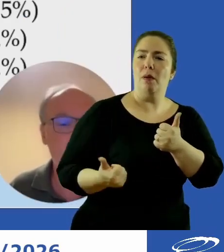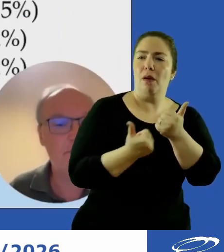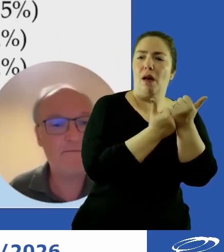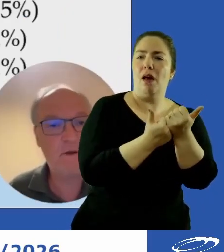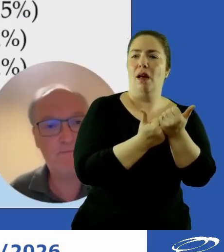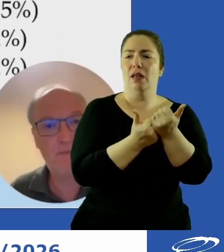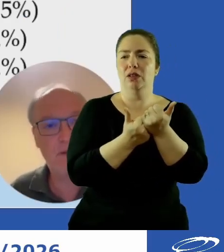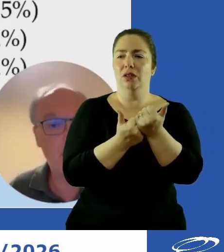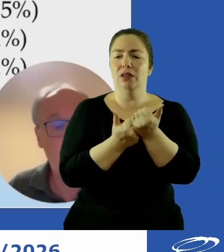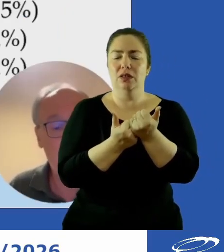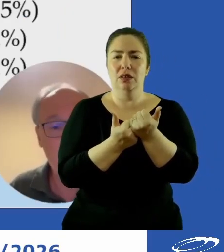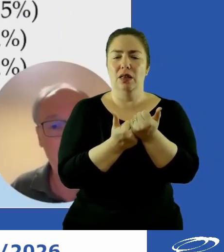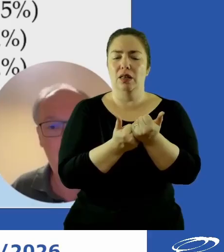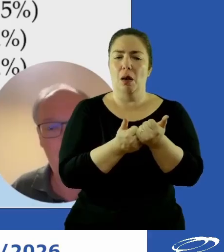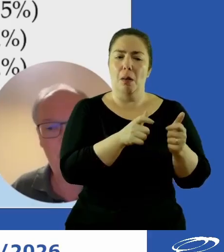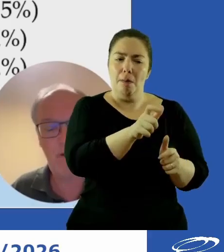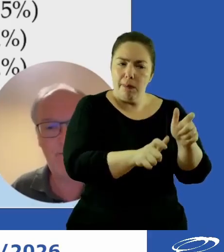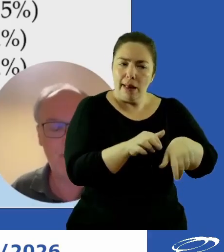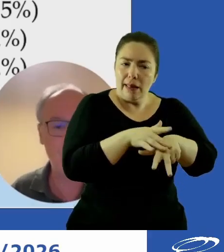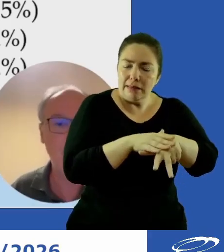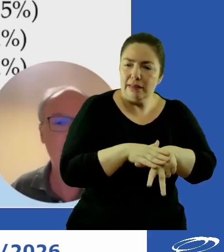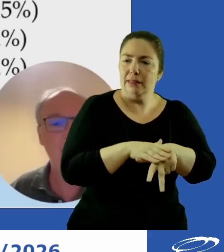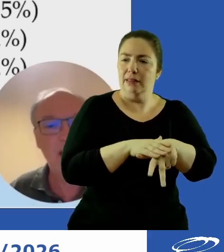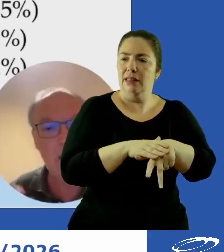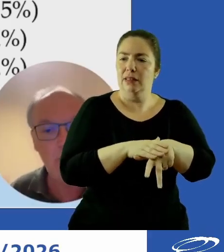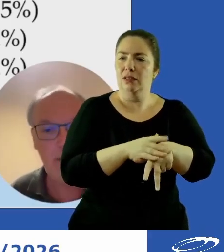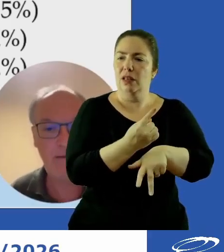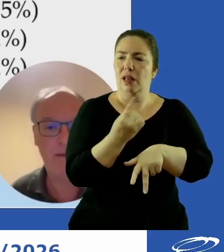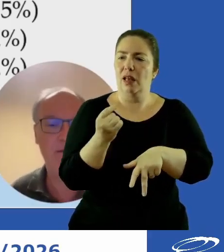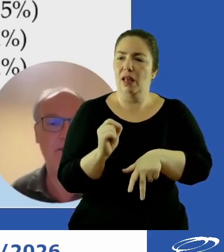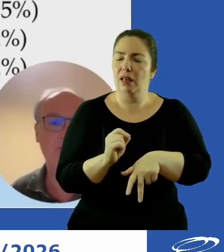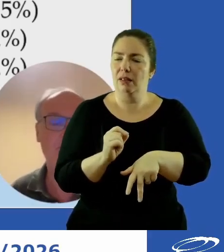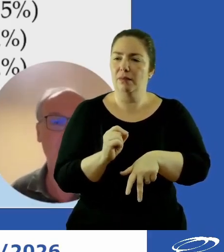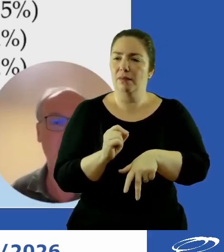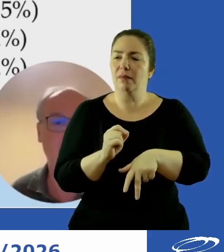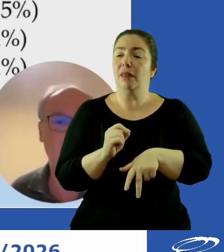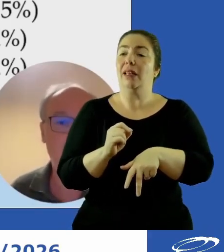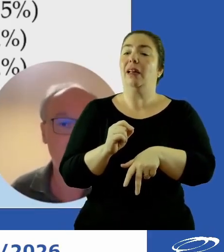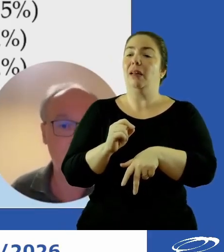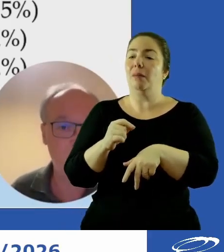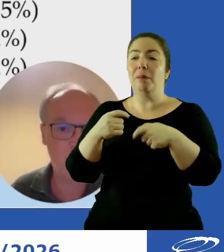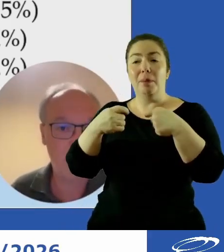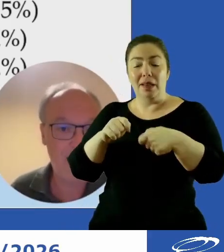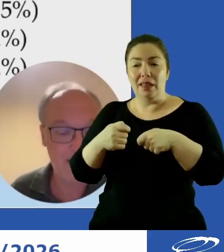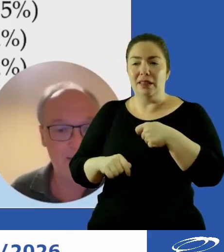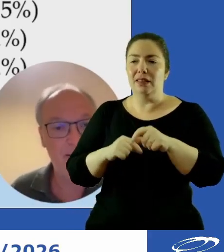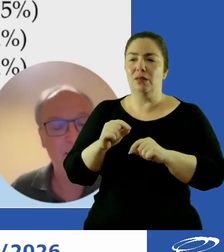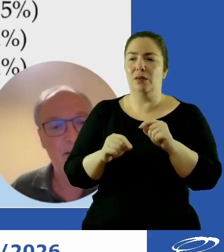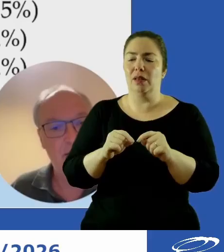of dalbavancin in bone and joint infections, including different types of